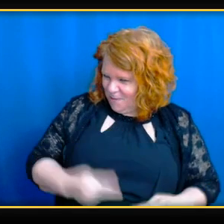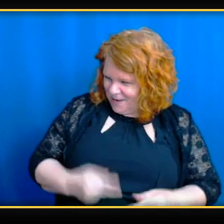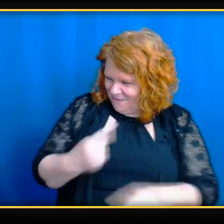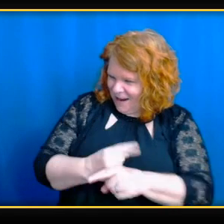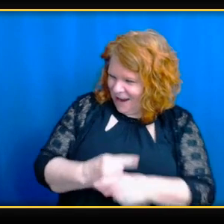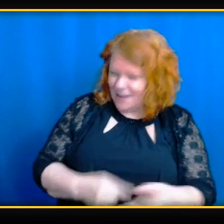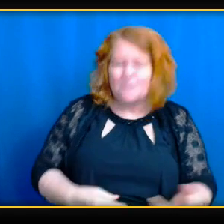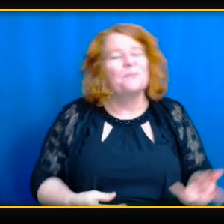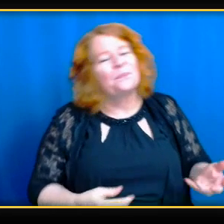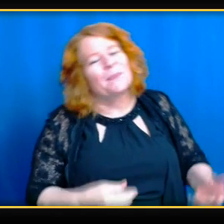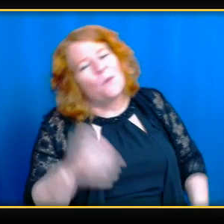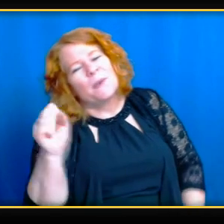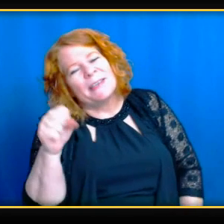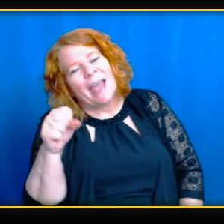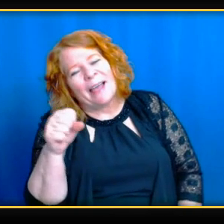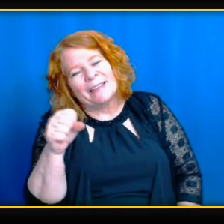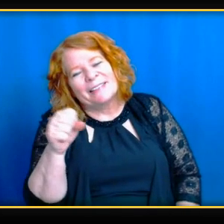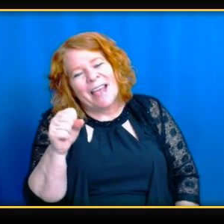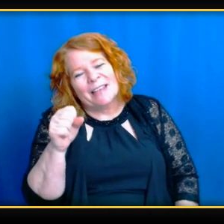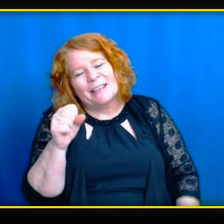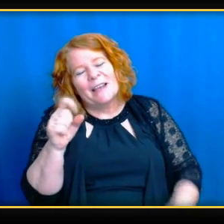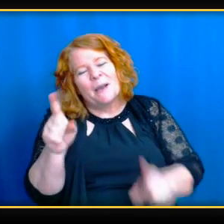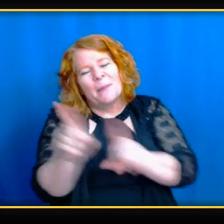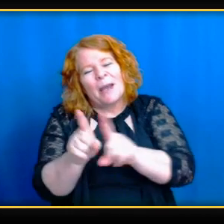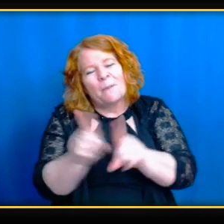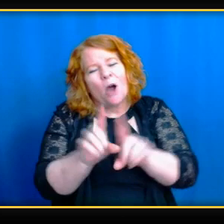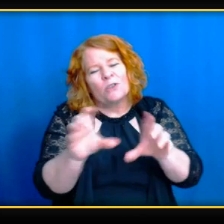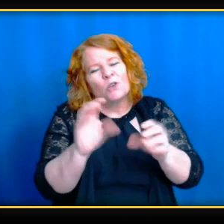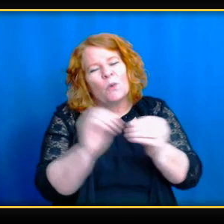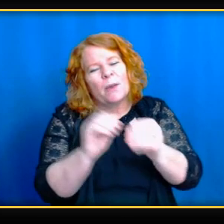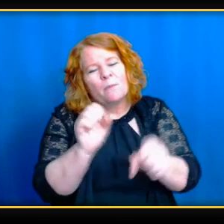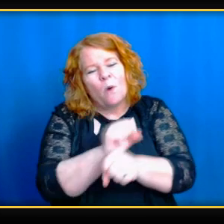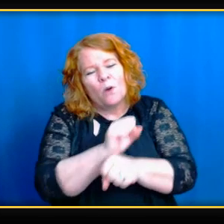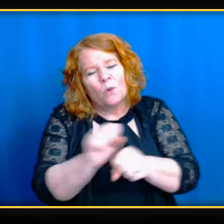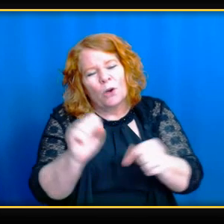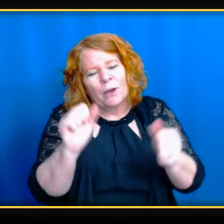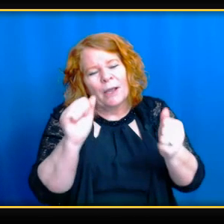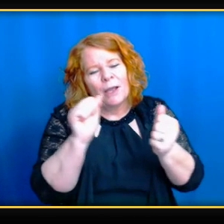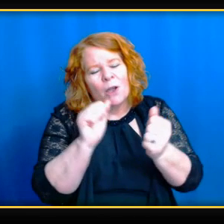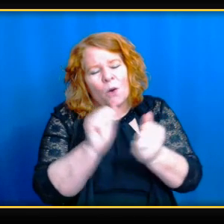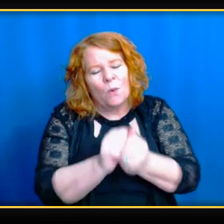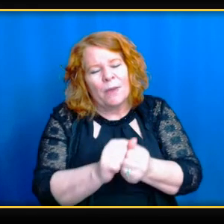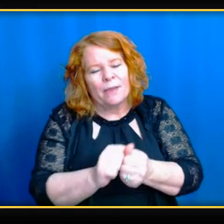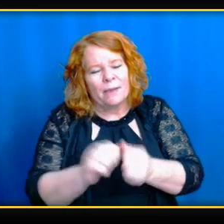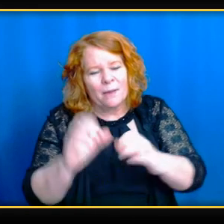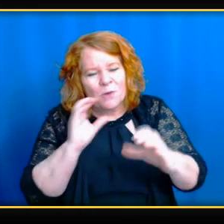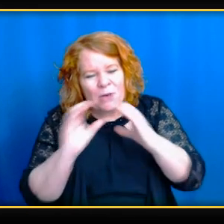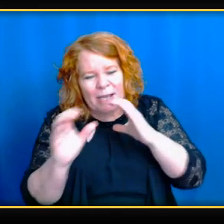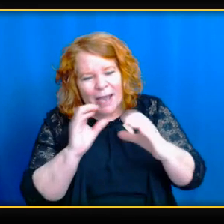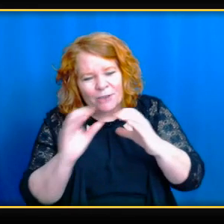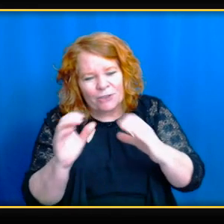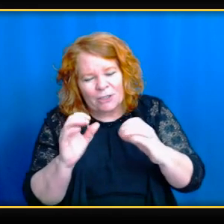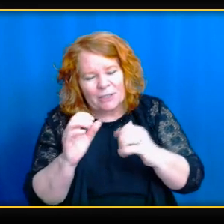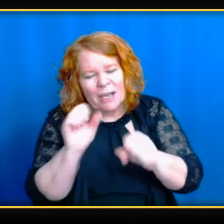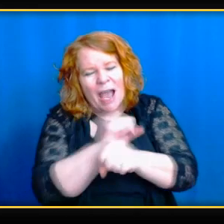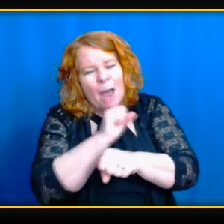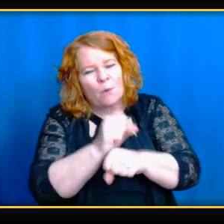But I'm also doing more work in media and communication. I'm working on a project